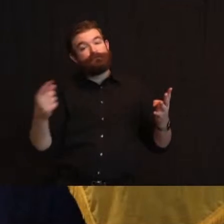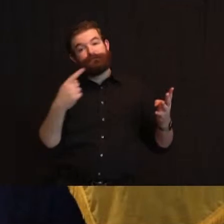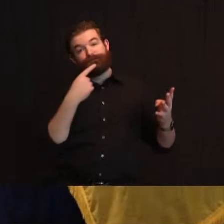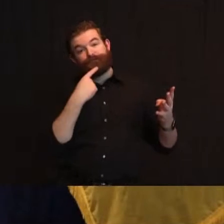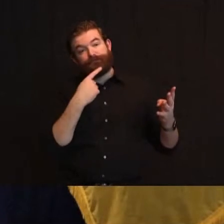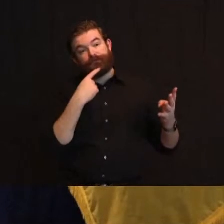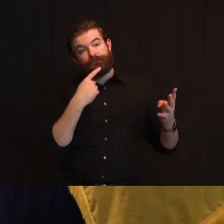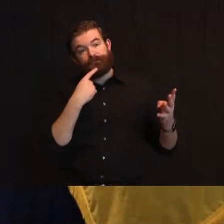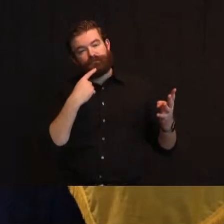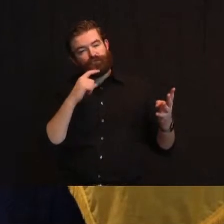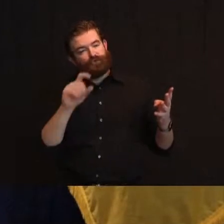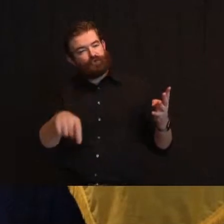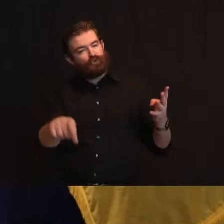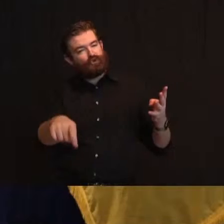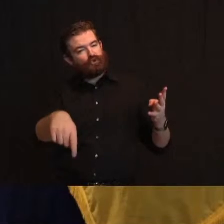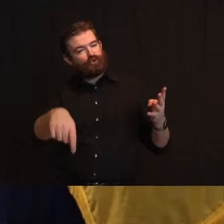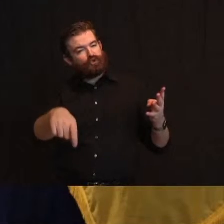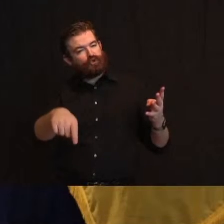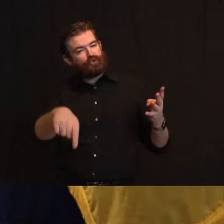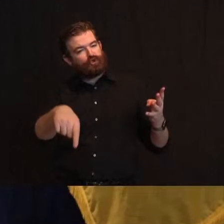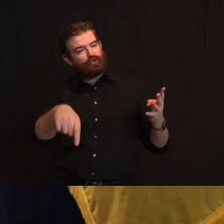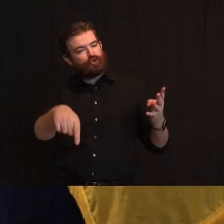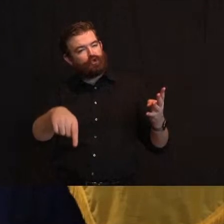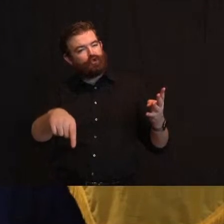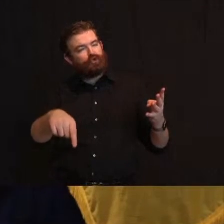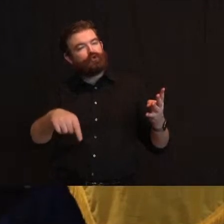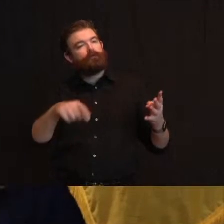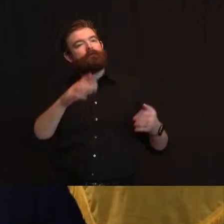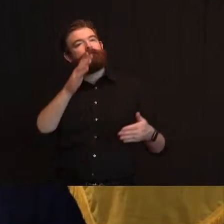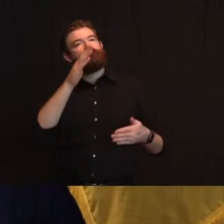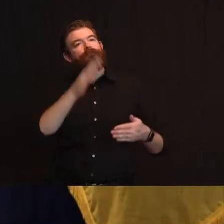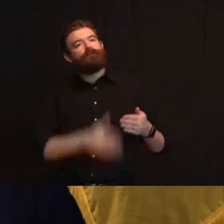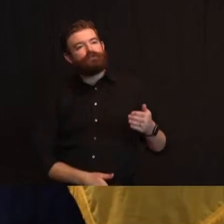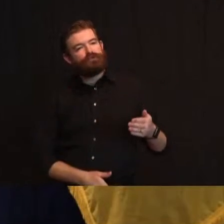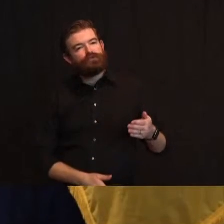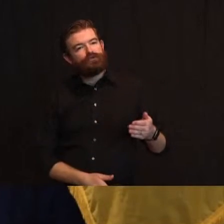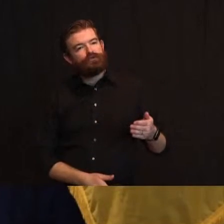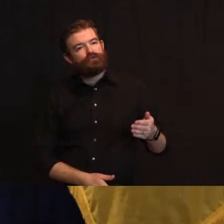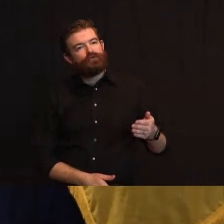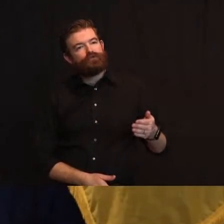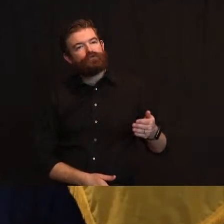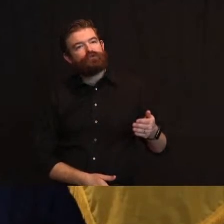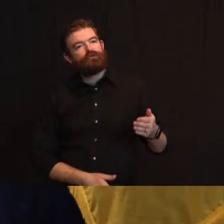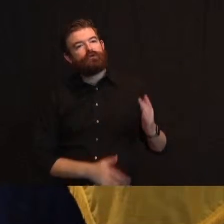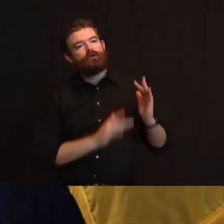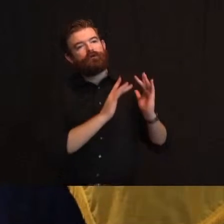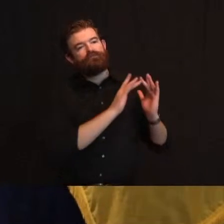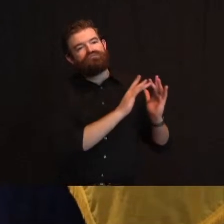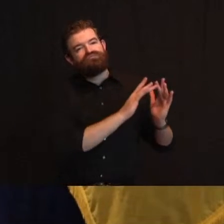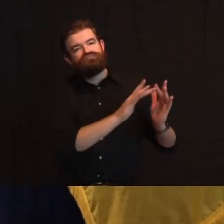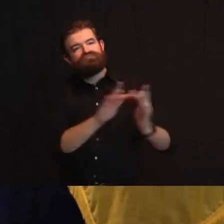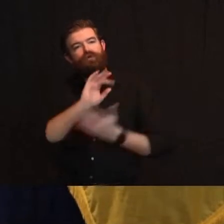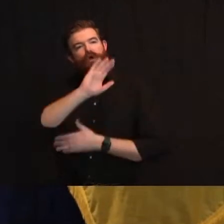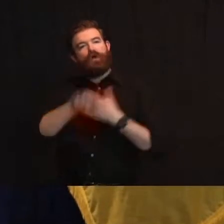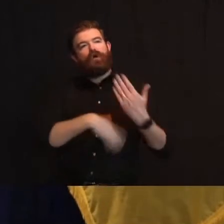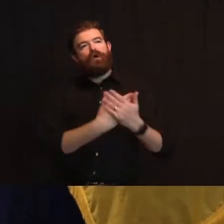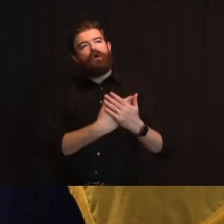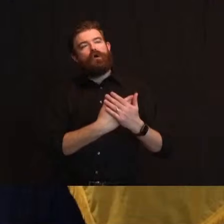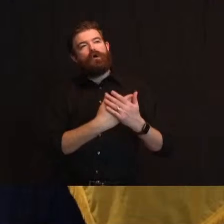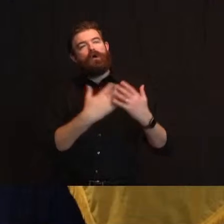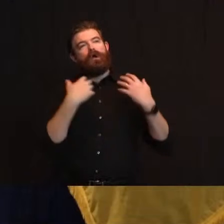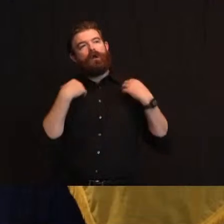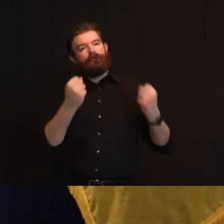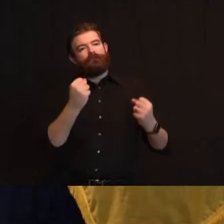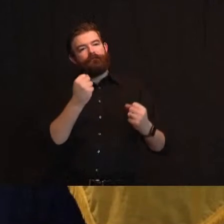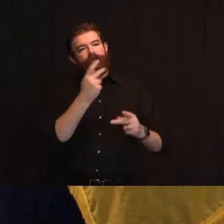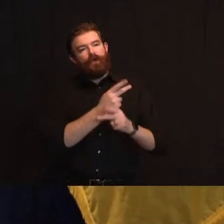now, we will have been able to, broadly speaking, get to all of our healthcare workers with 2 doses. And